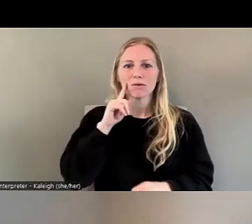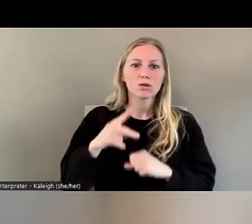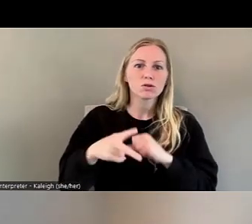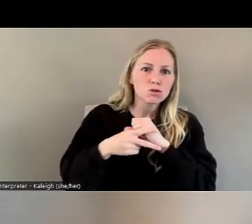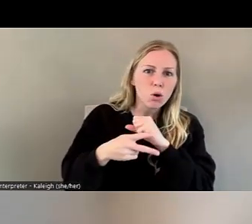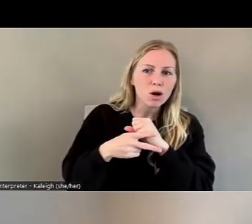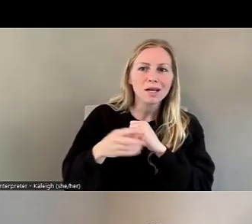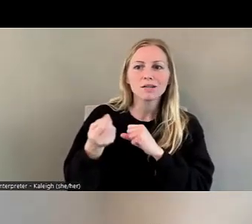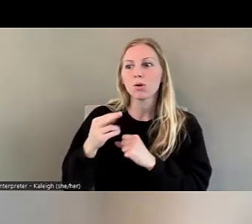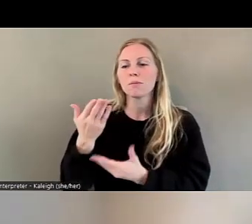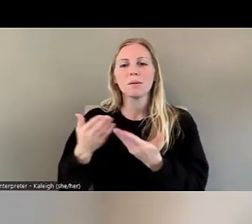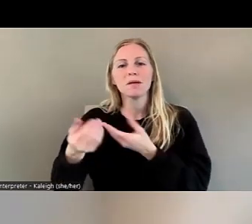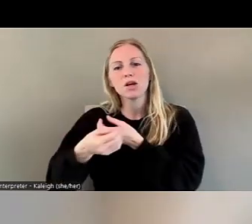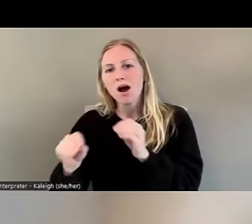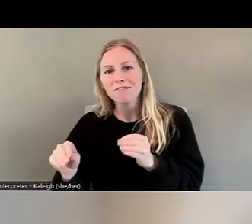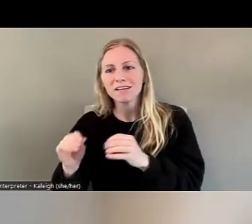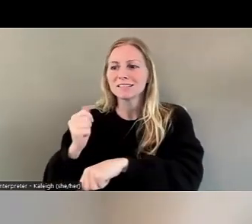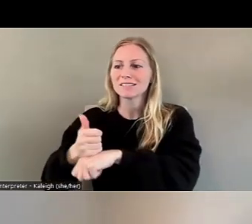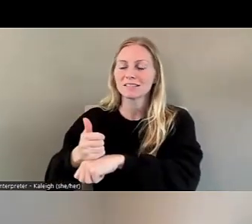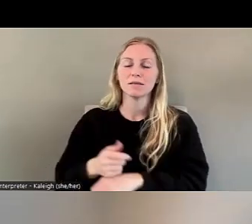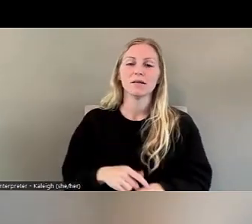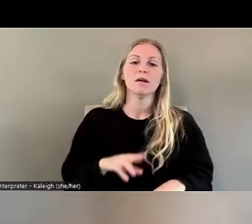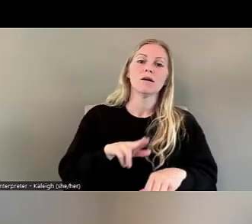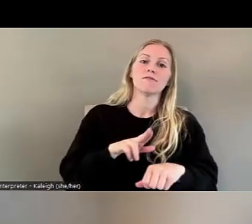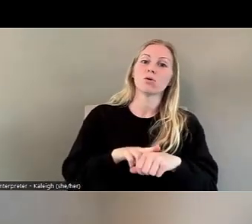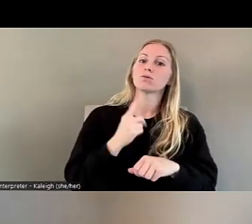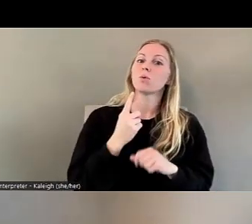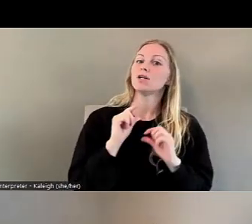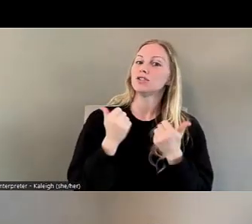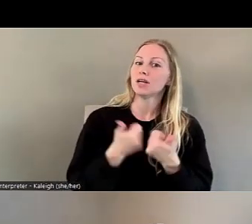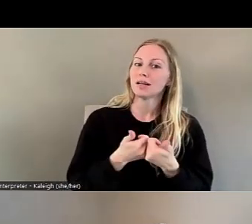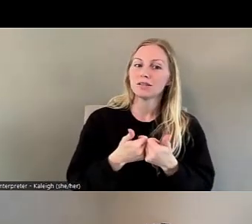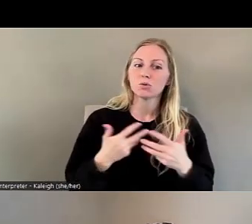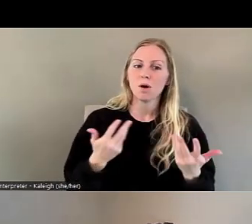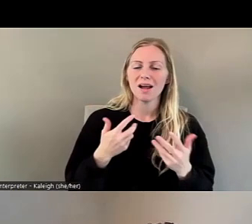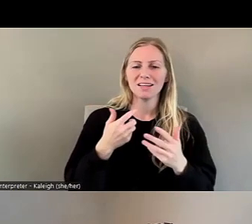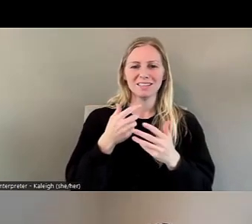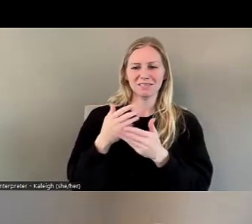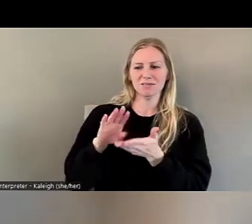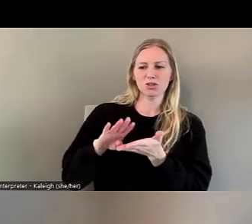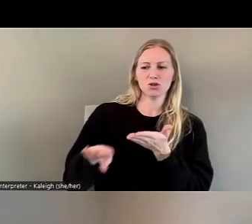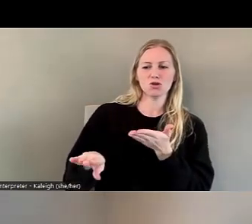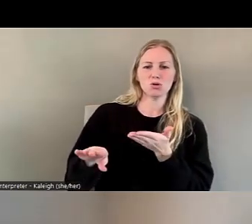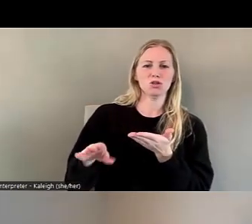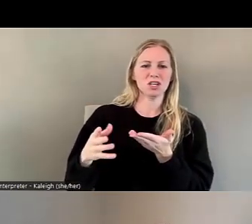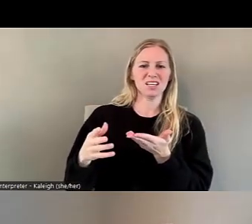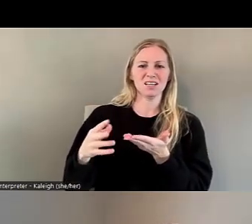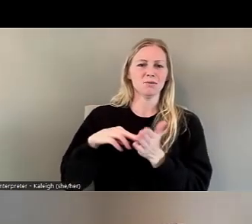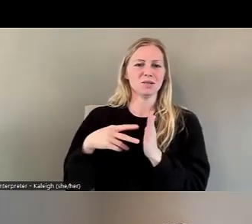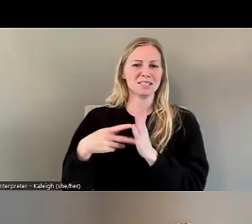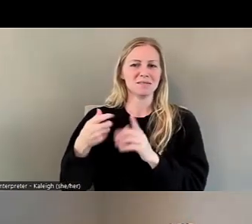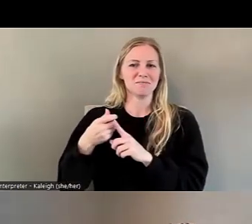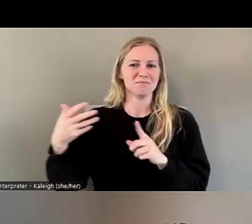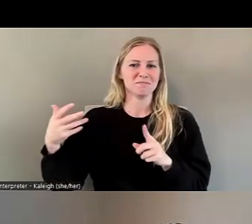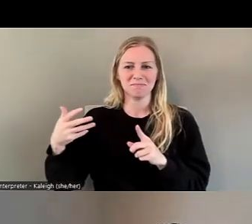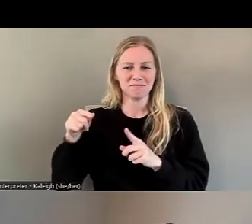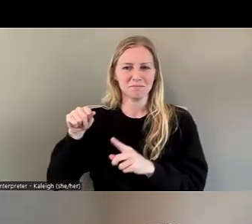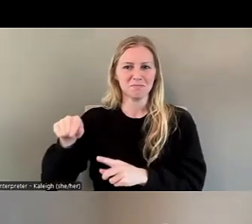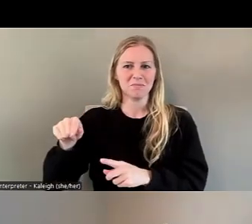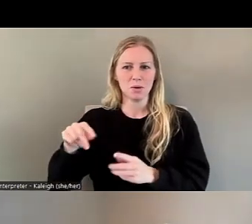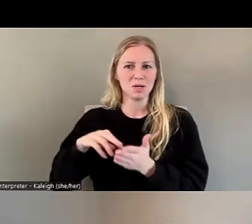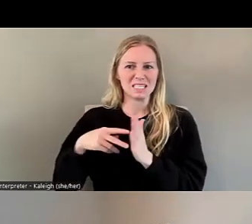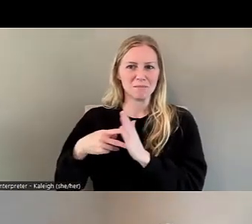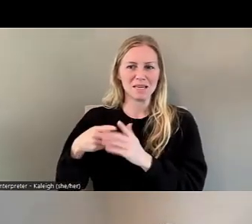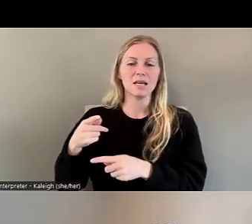Of course, one challenge was defining what seclusion entailed. As already discussed, seclusion had many names